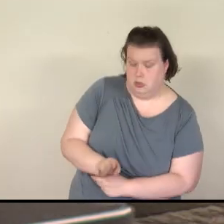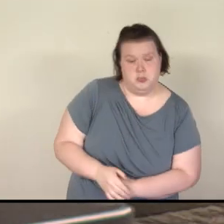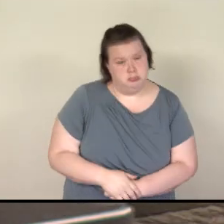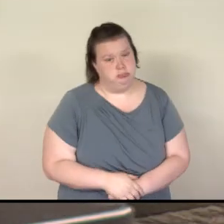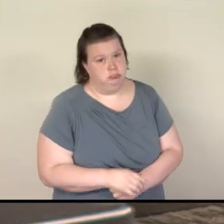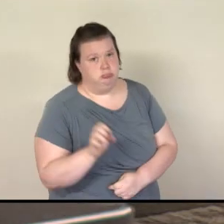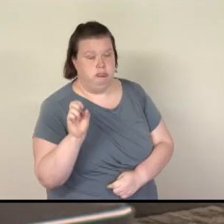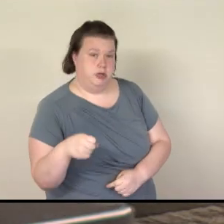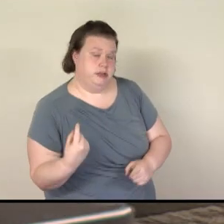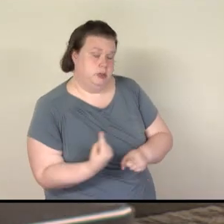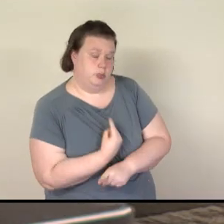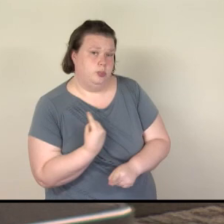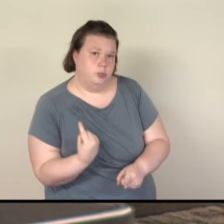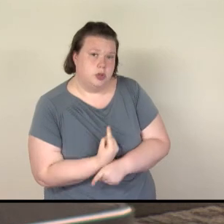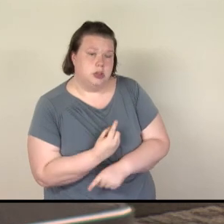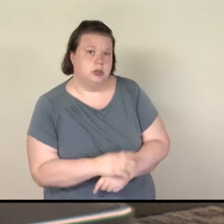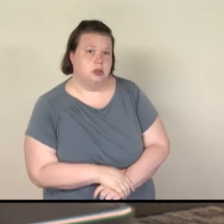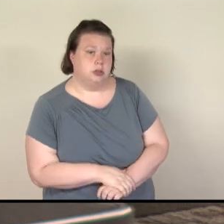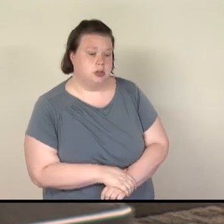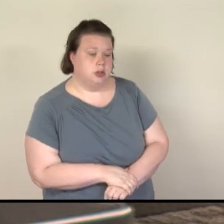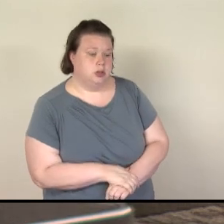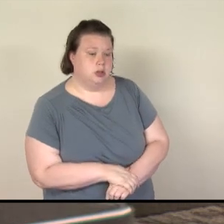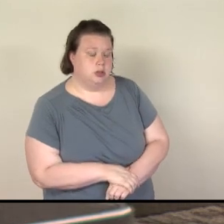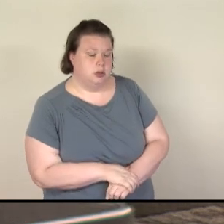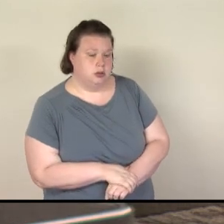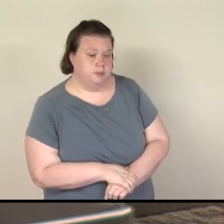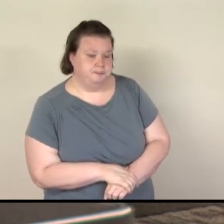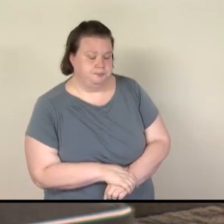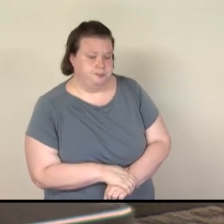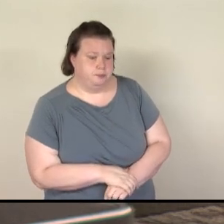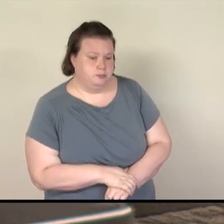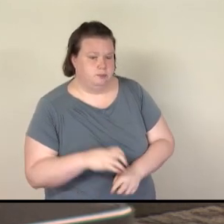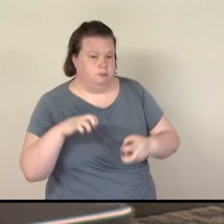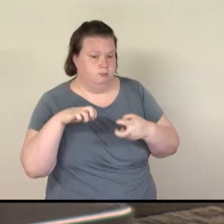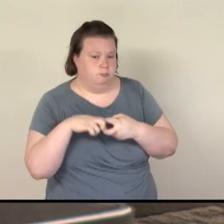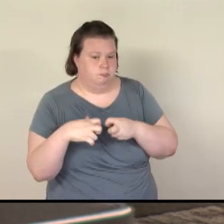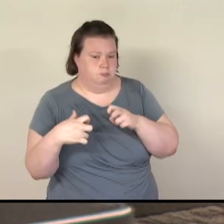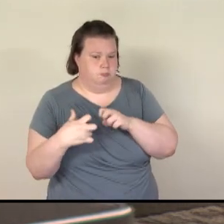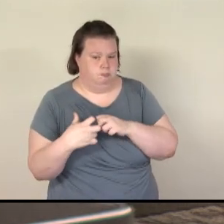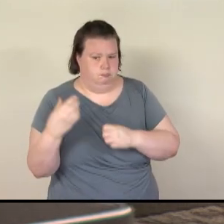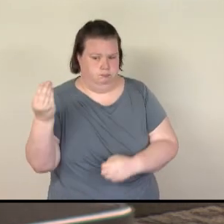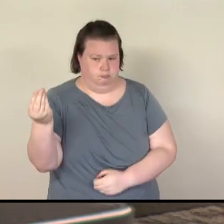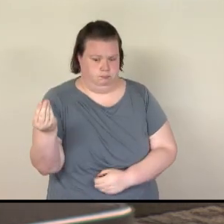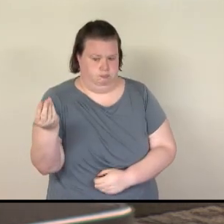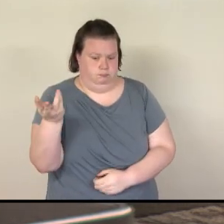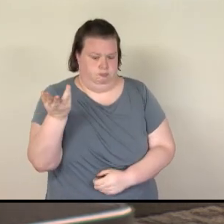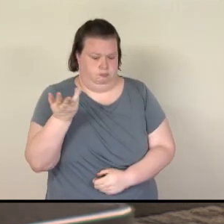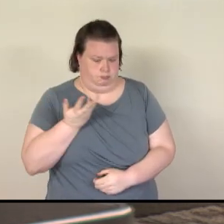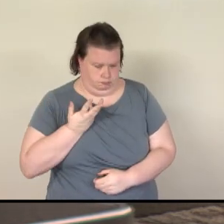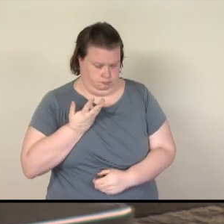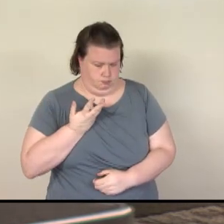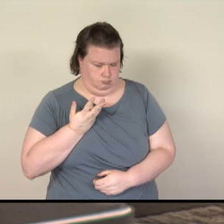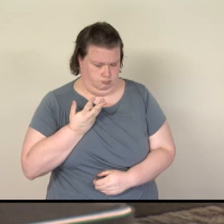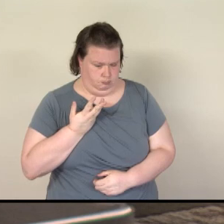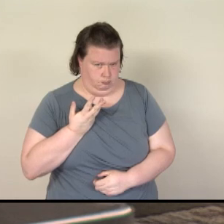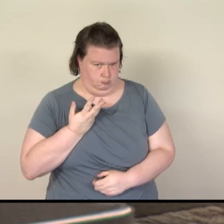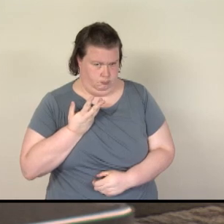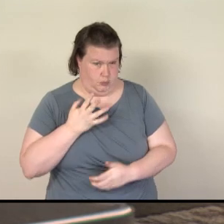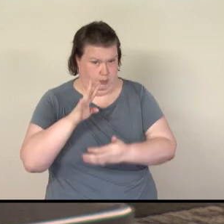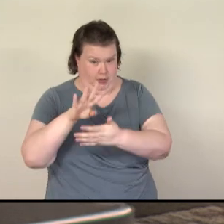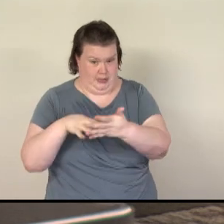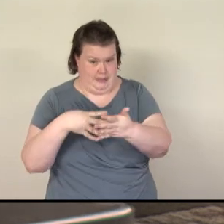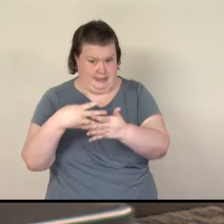Yes, it was appropriate. I mean, we became aware of the issue as a schedule impact in